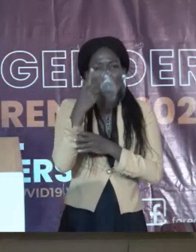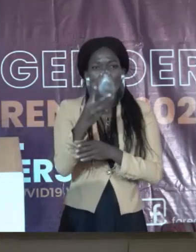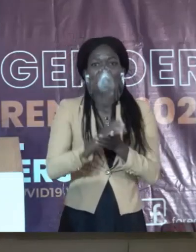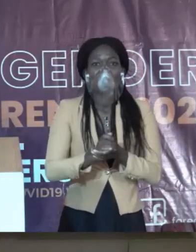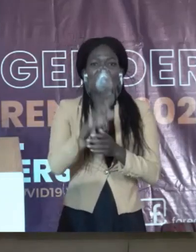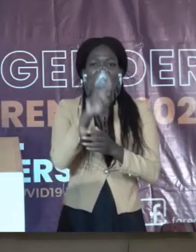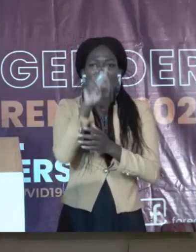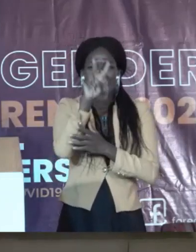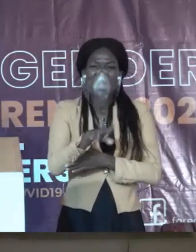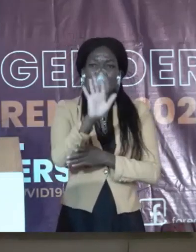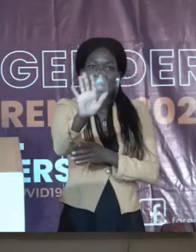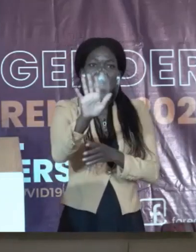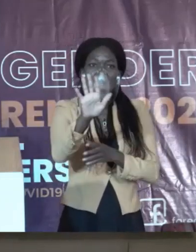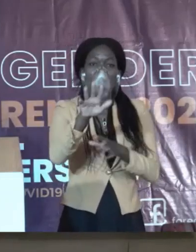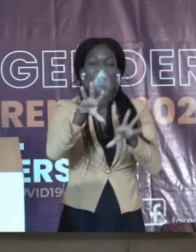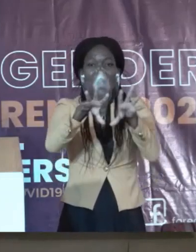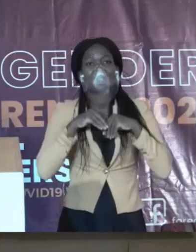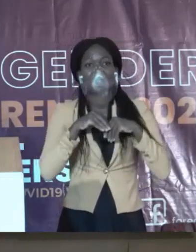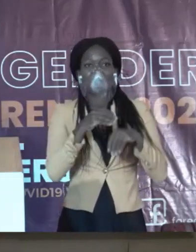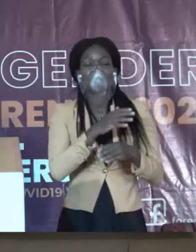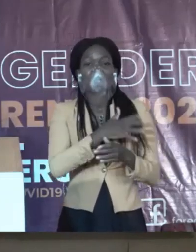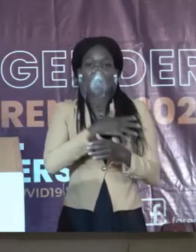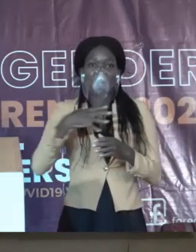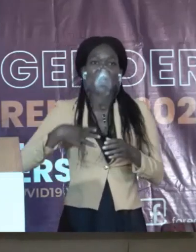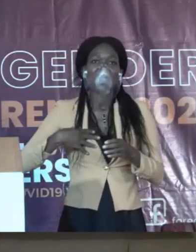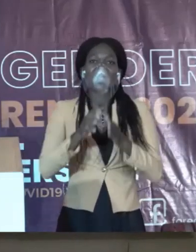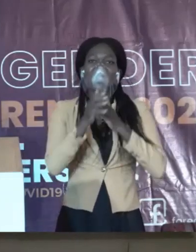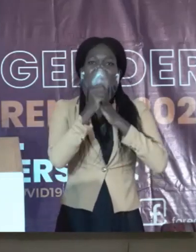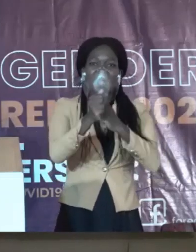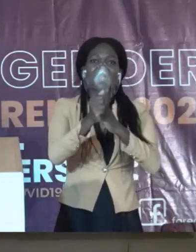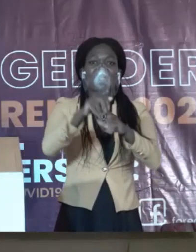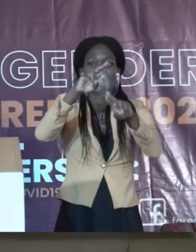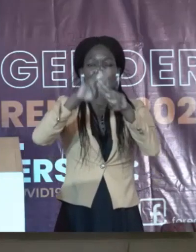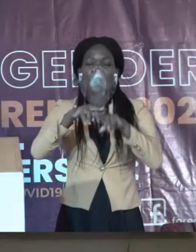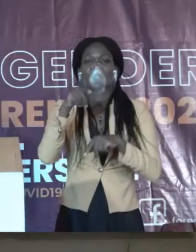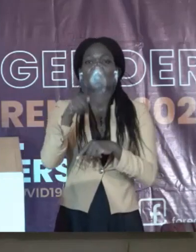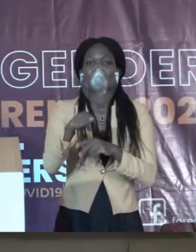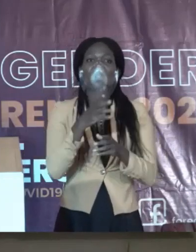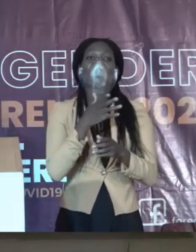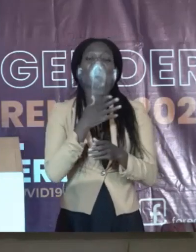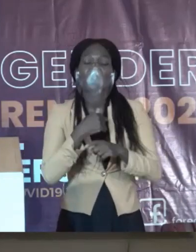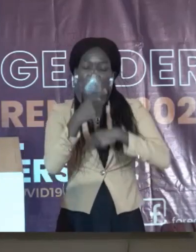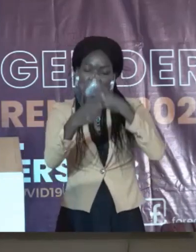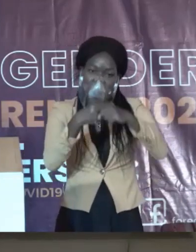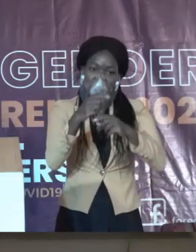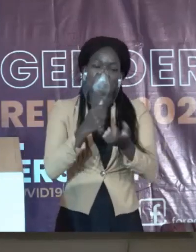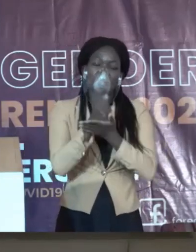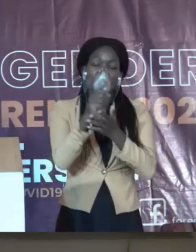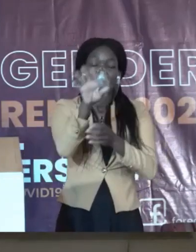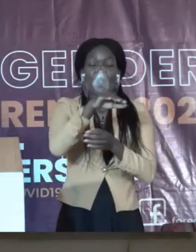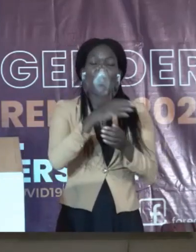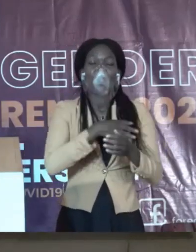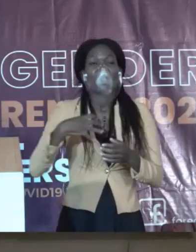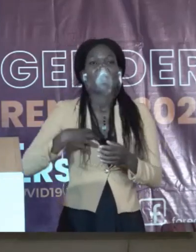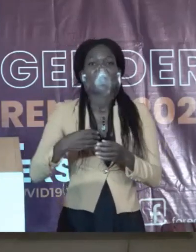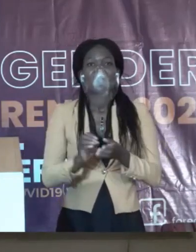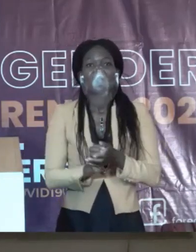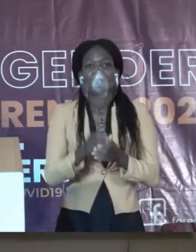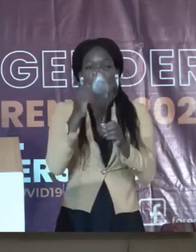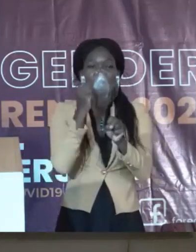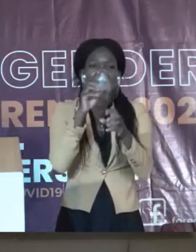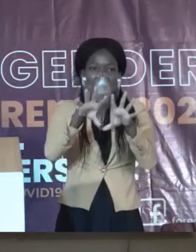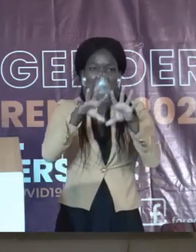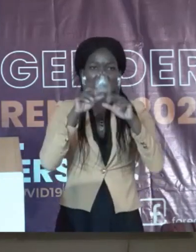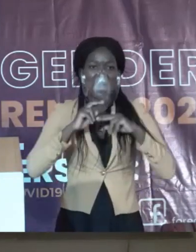exceptionally accept women in a leadership role, as opposed to consistently support all women to develop into leadership roles. Thank